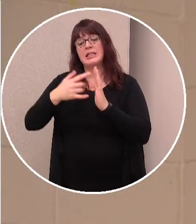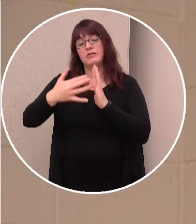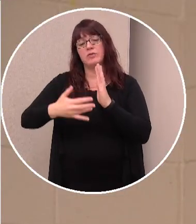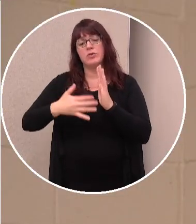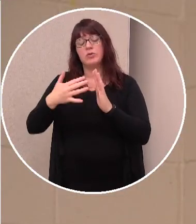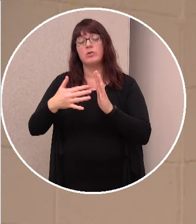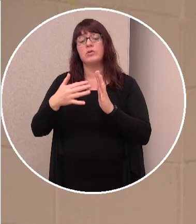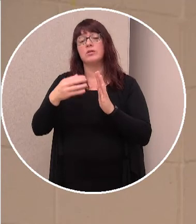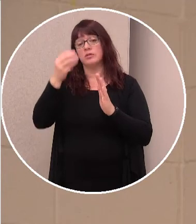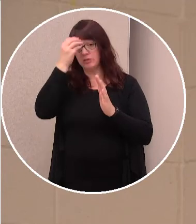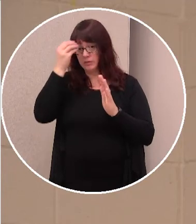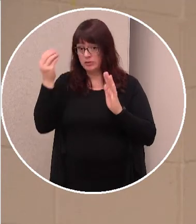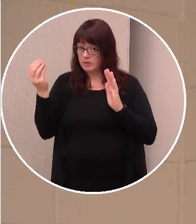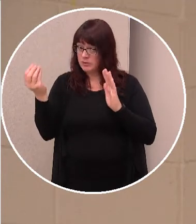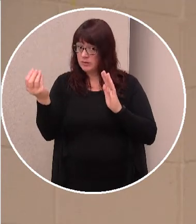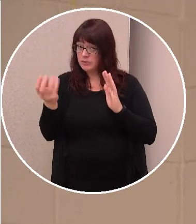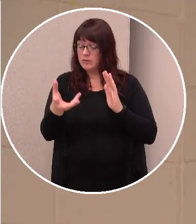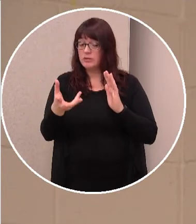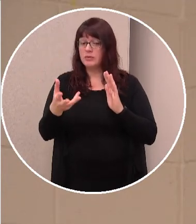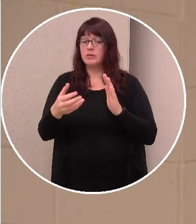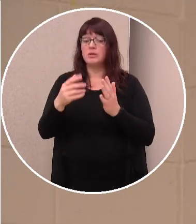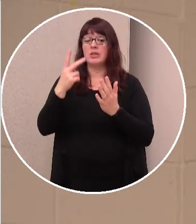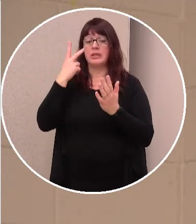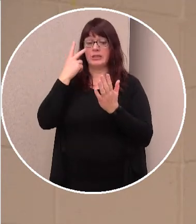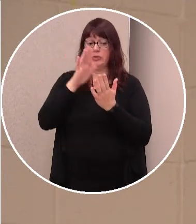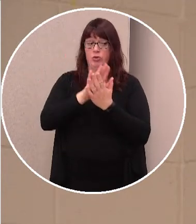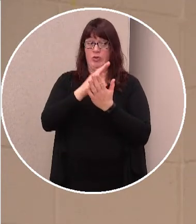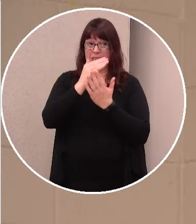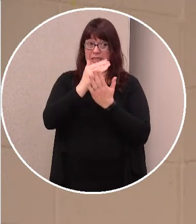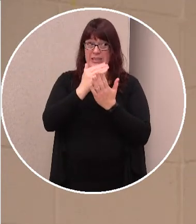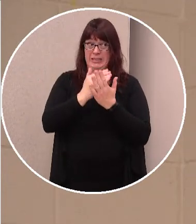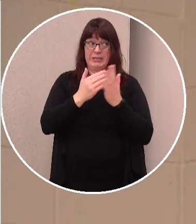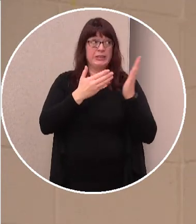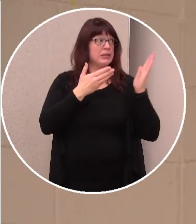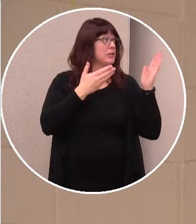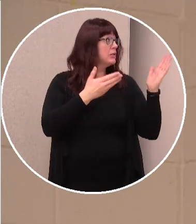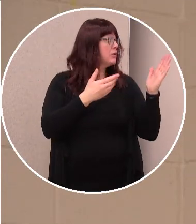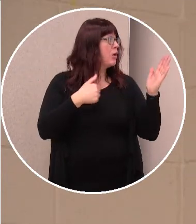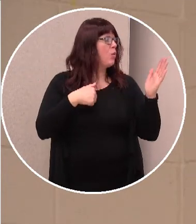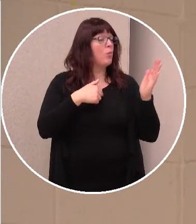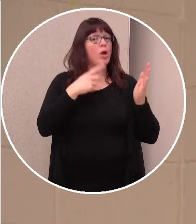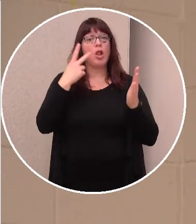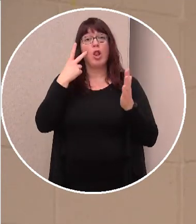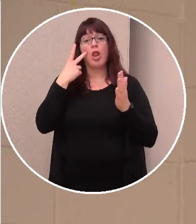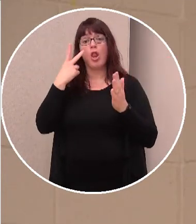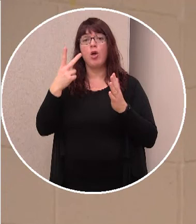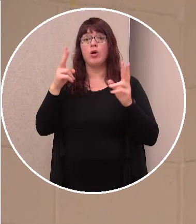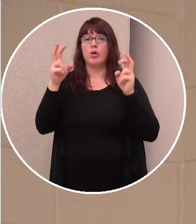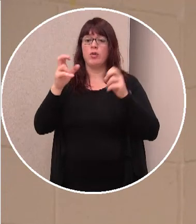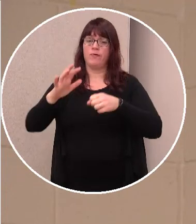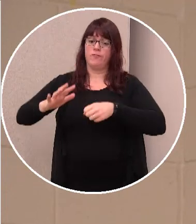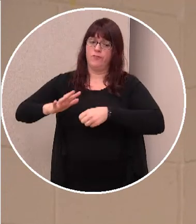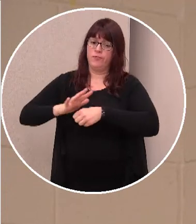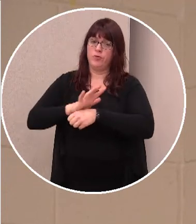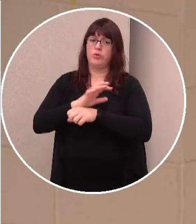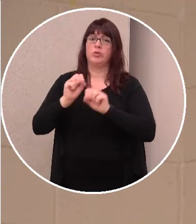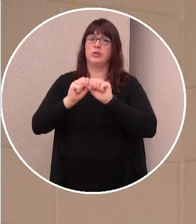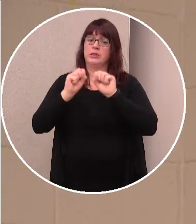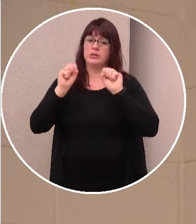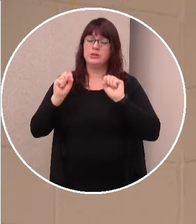note that in the list that we see here, we're going to be looking at full systems as part of